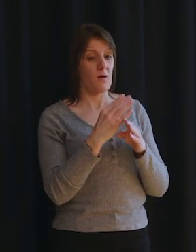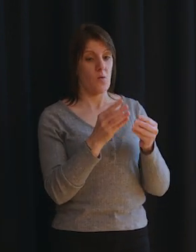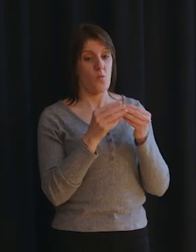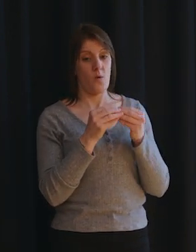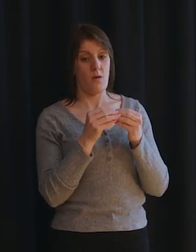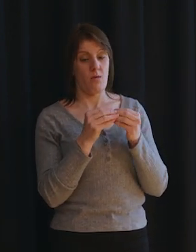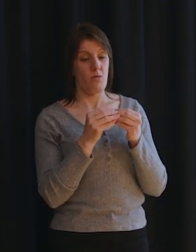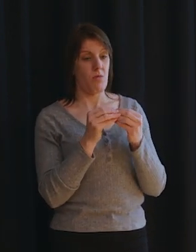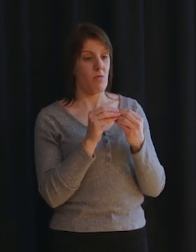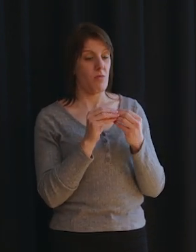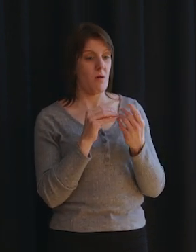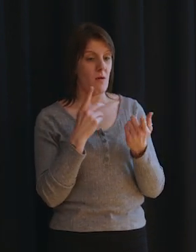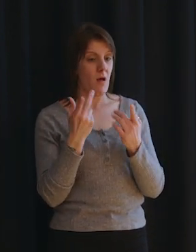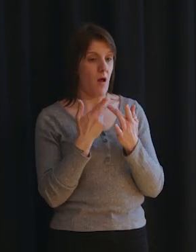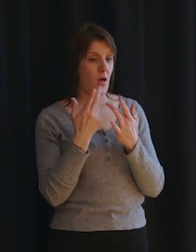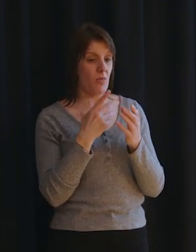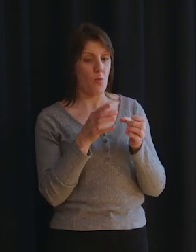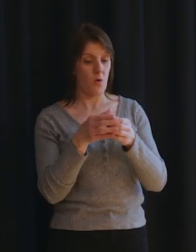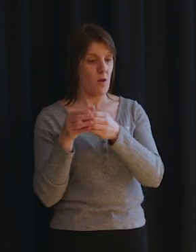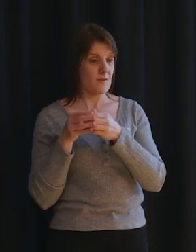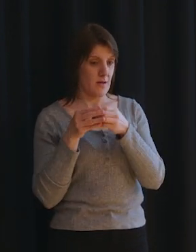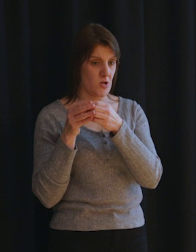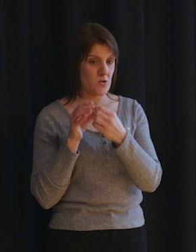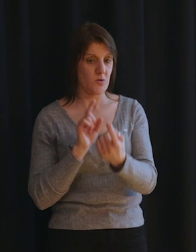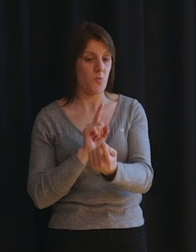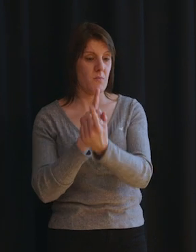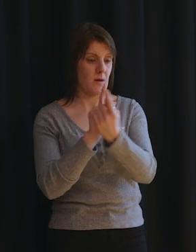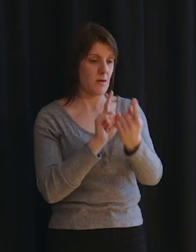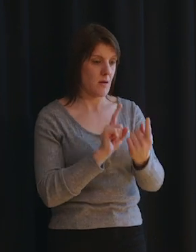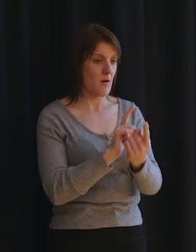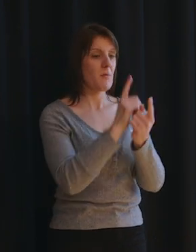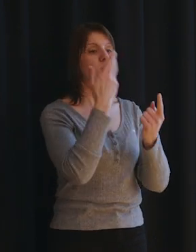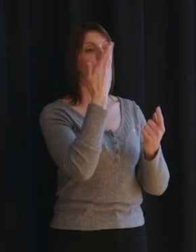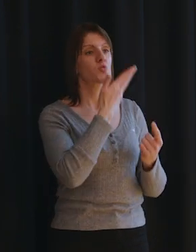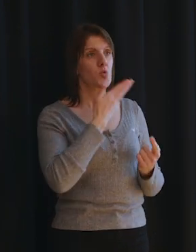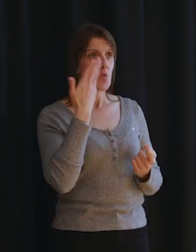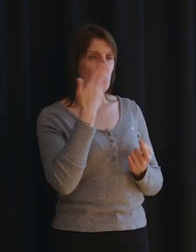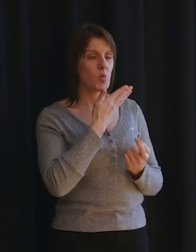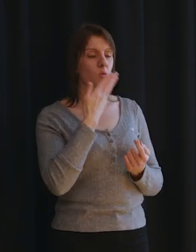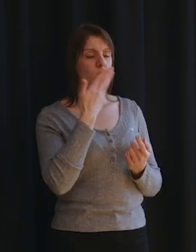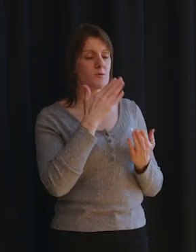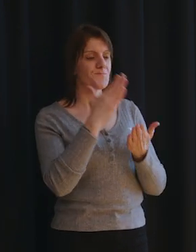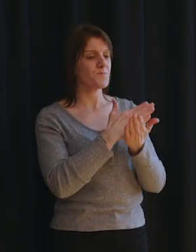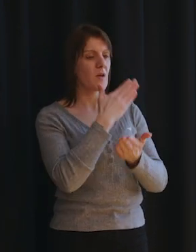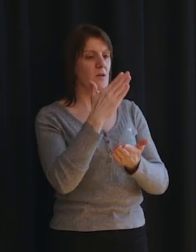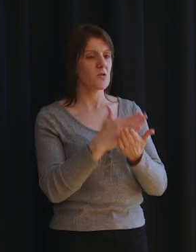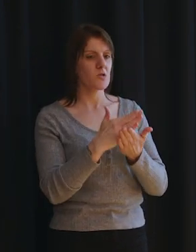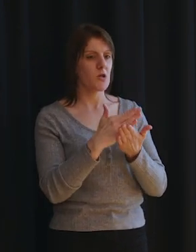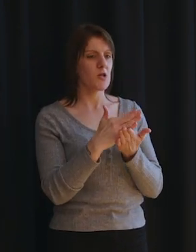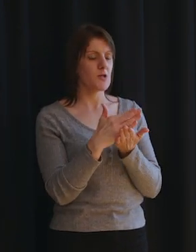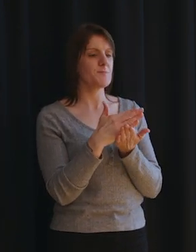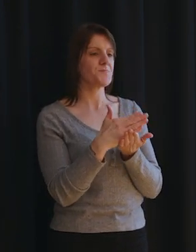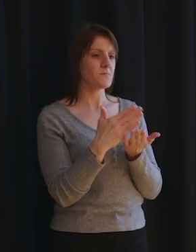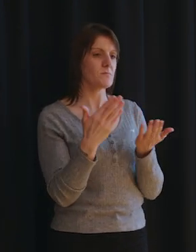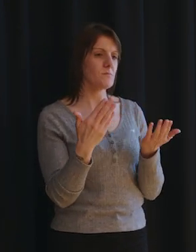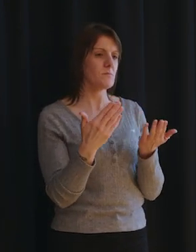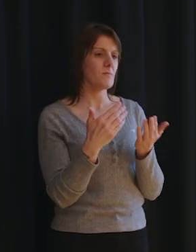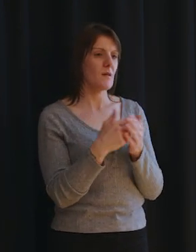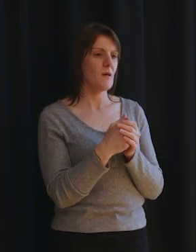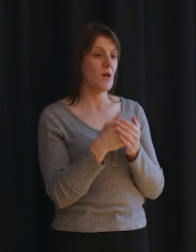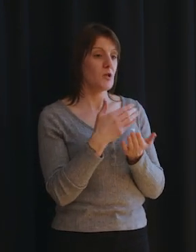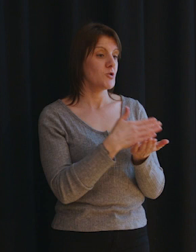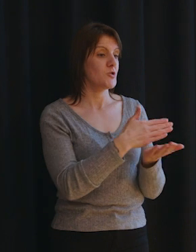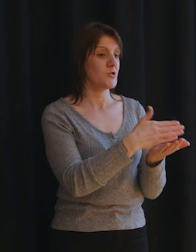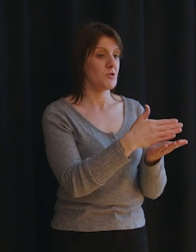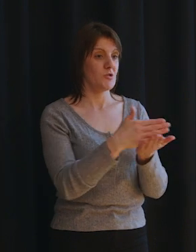so meeting with other organisations, meeting with schools for example, and making sure there's a kind of